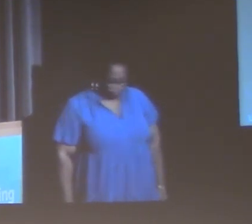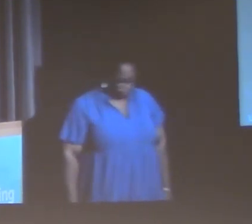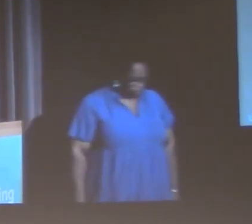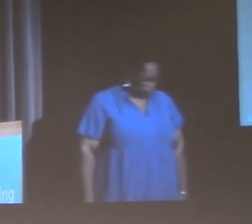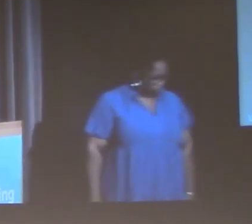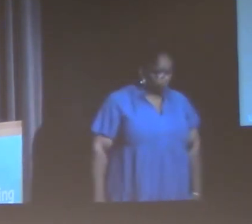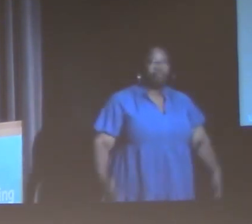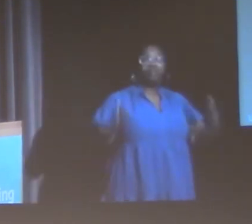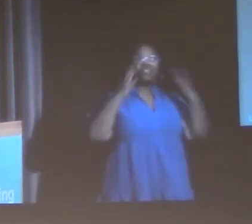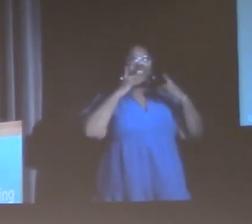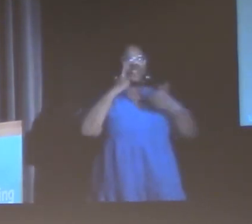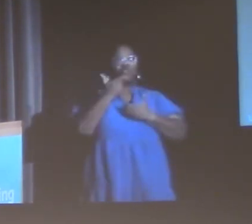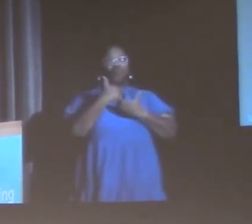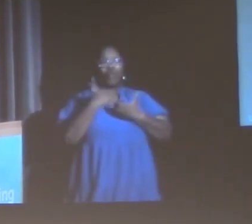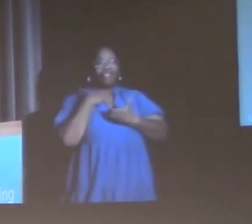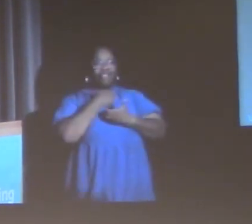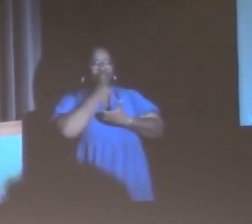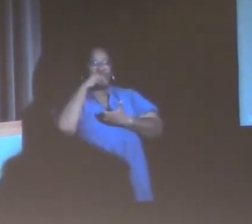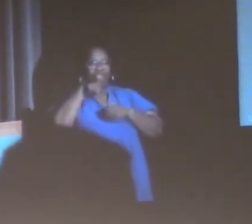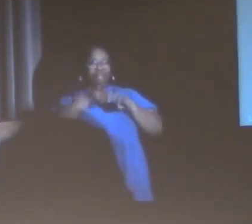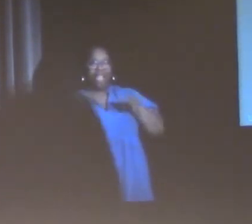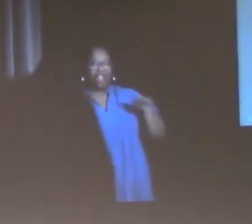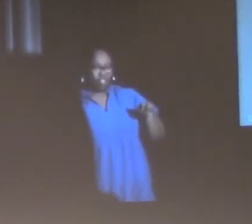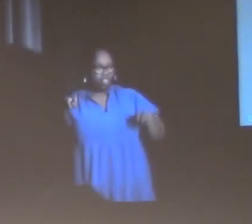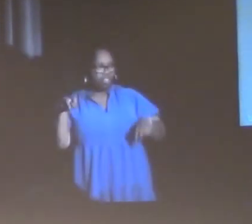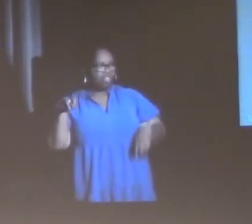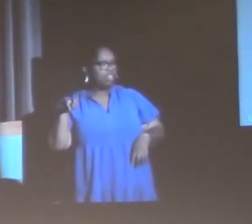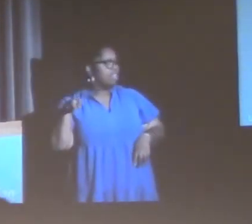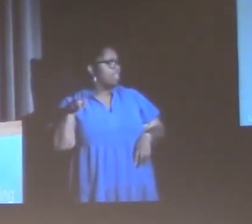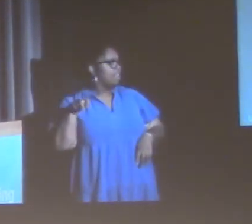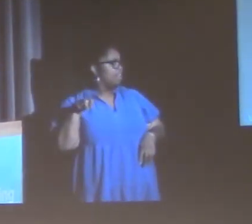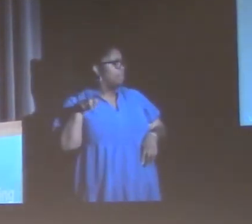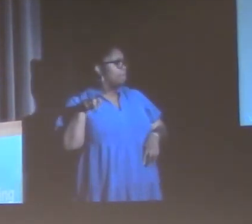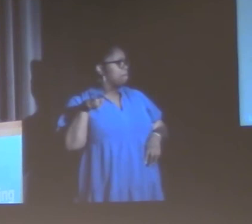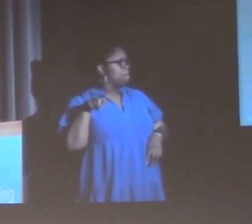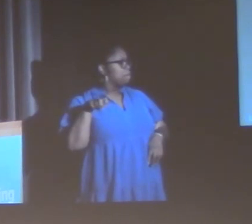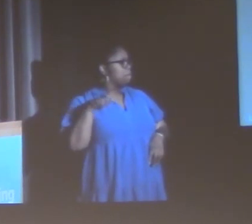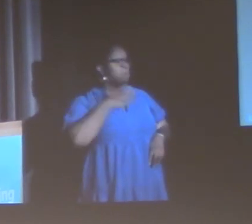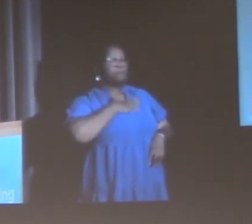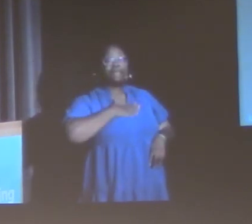Thank you for joining us for this panel, and